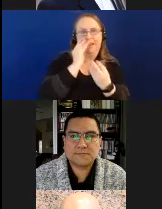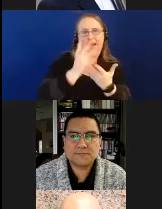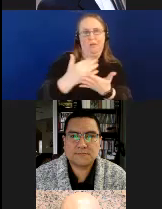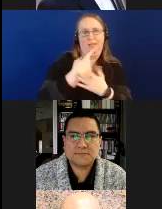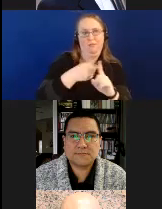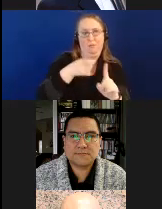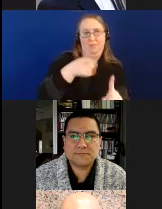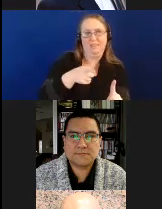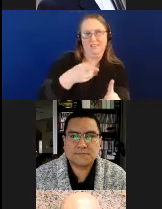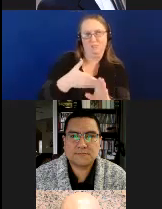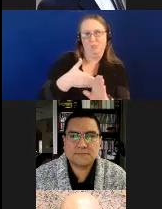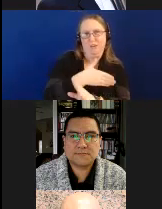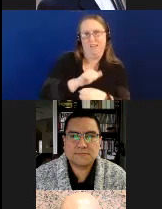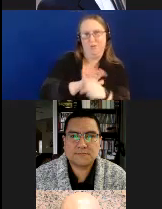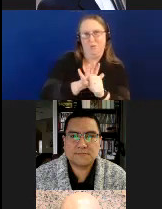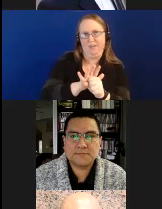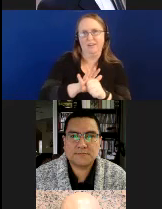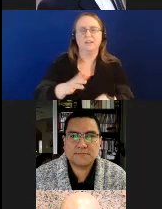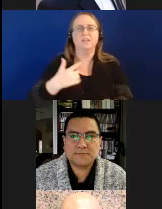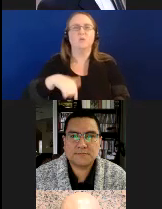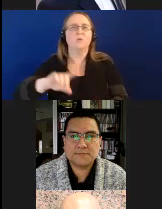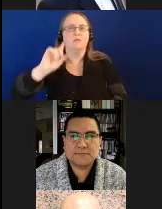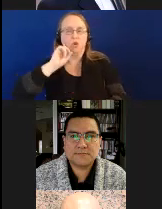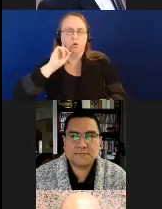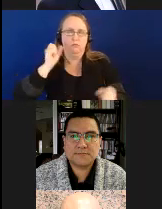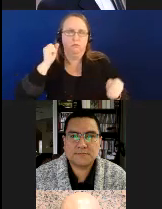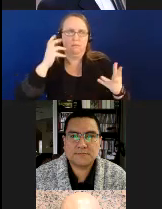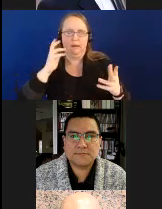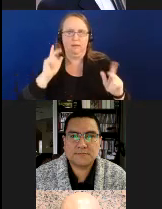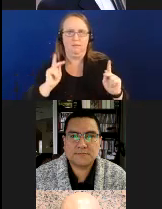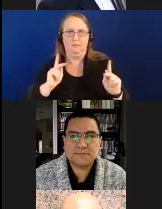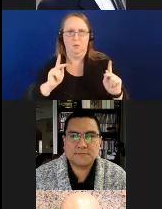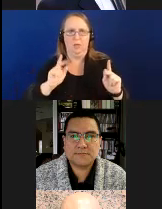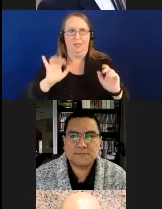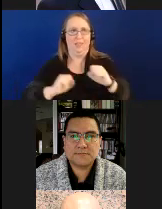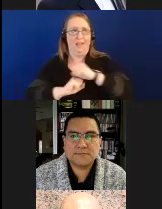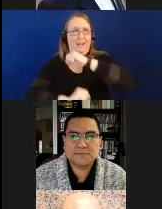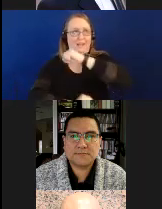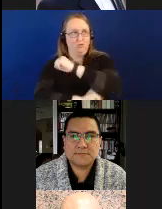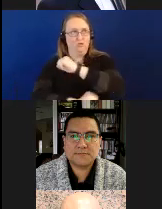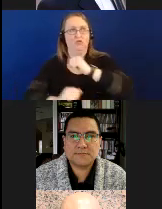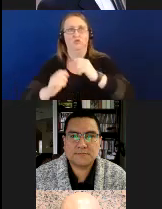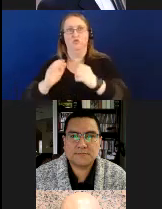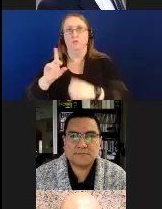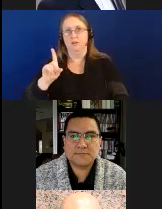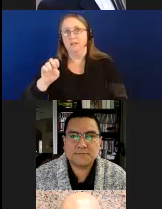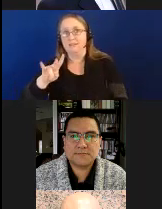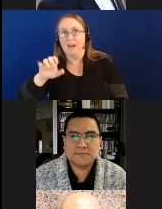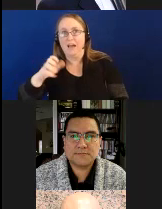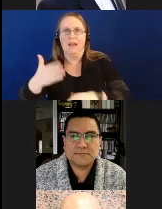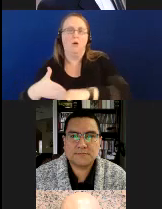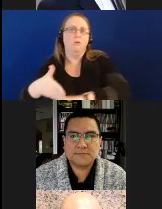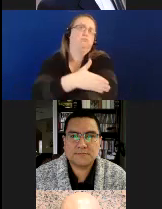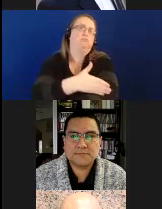from pre-COVID. And I think what we've heard anecdotally from a lot of folks is that the infrastructure, the devices have improved even more since the last